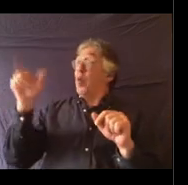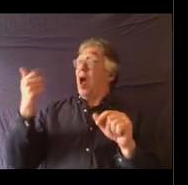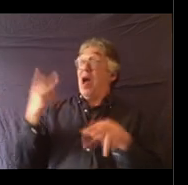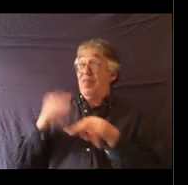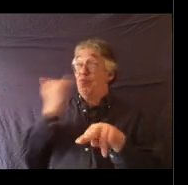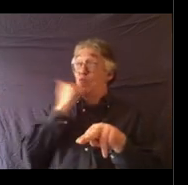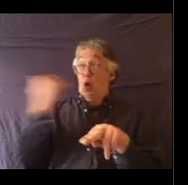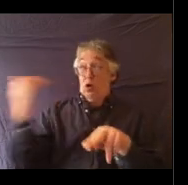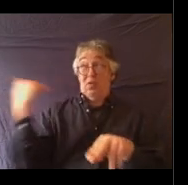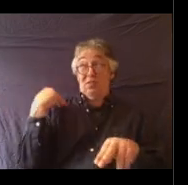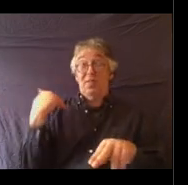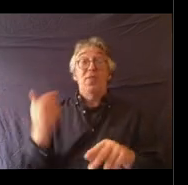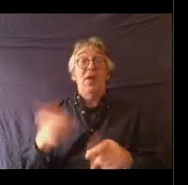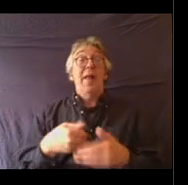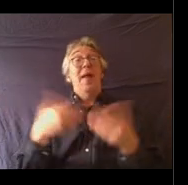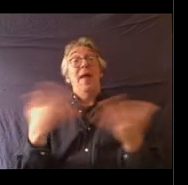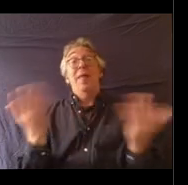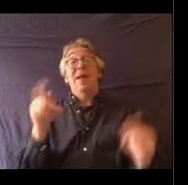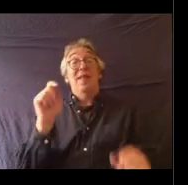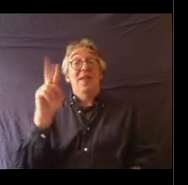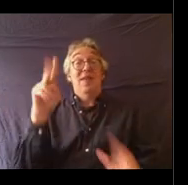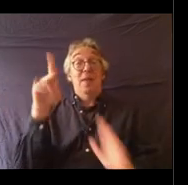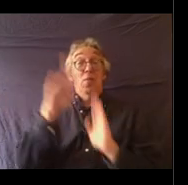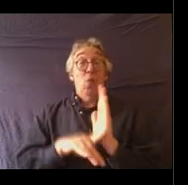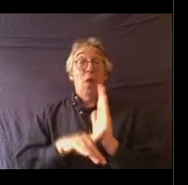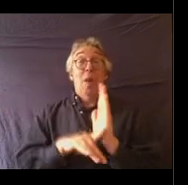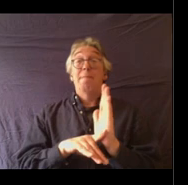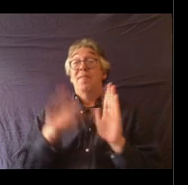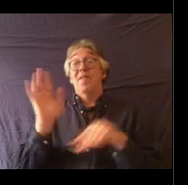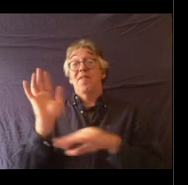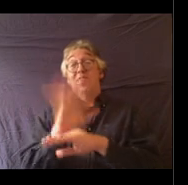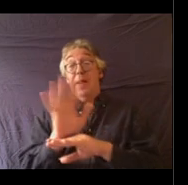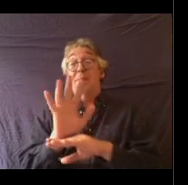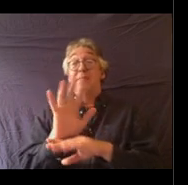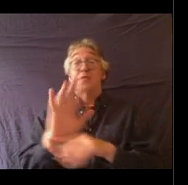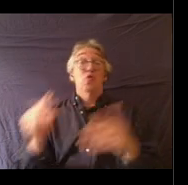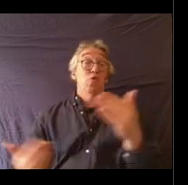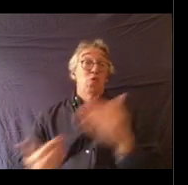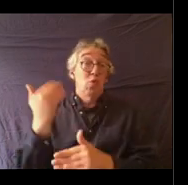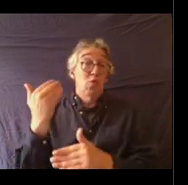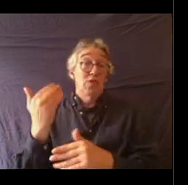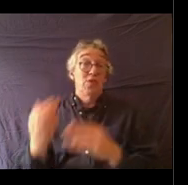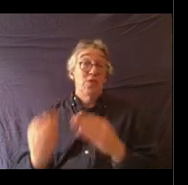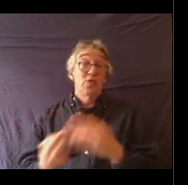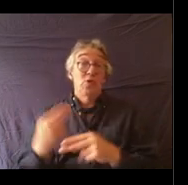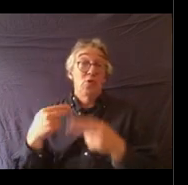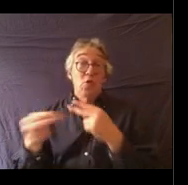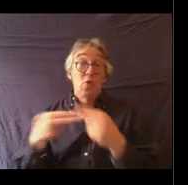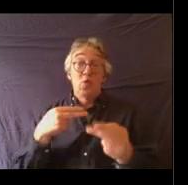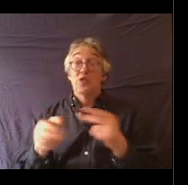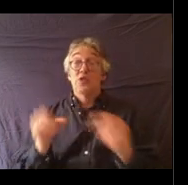Any TV program, you know, series, films, news, soap operas.